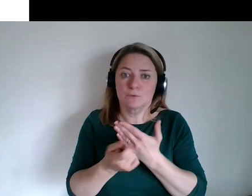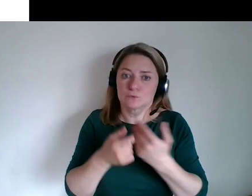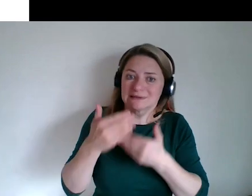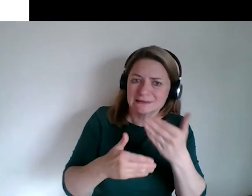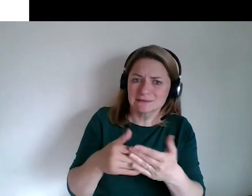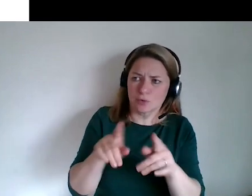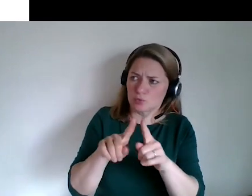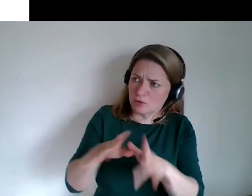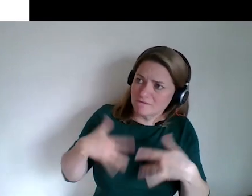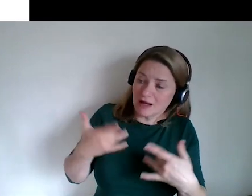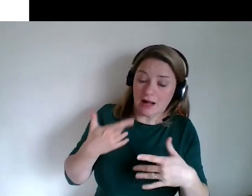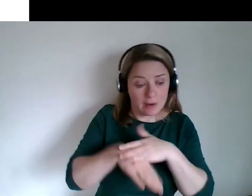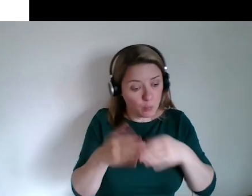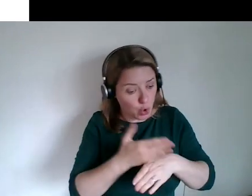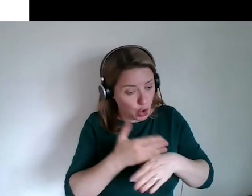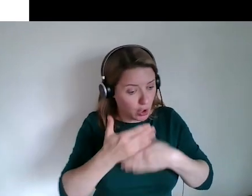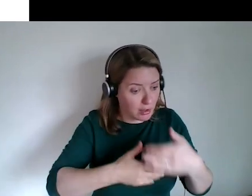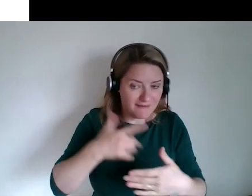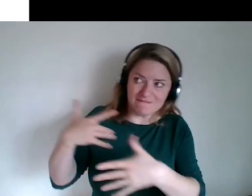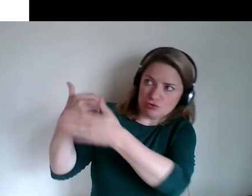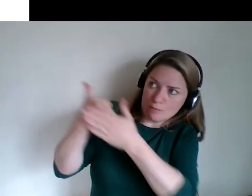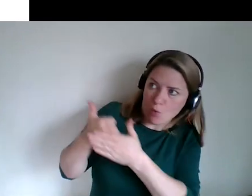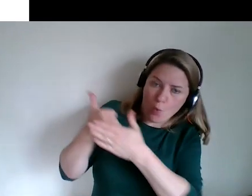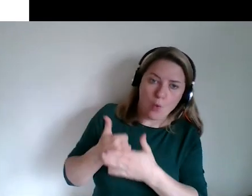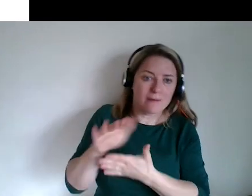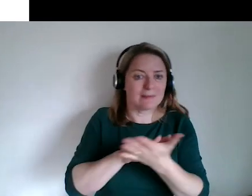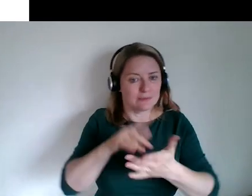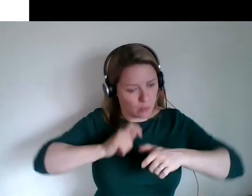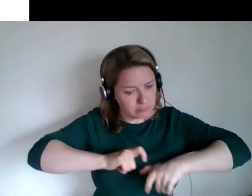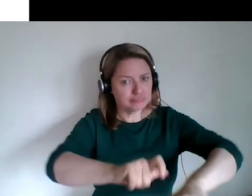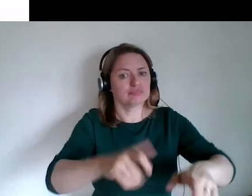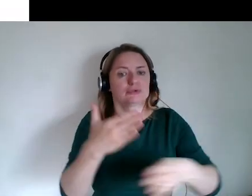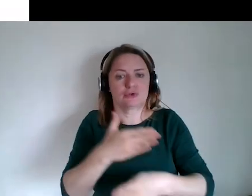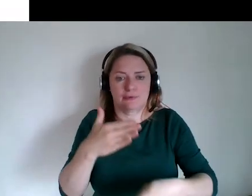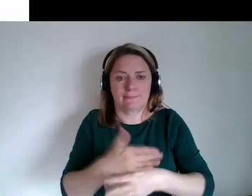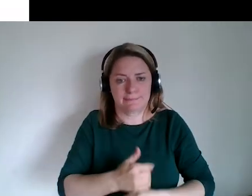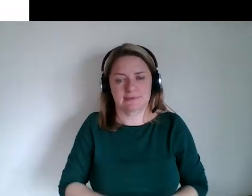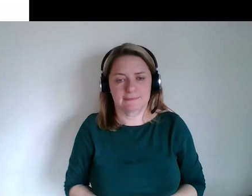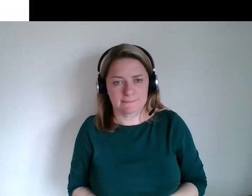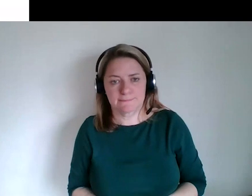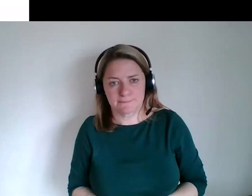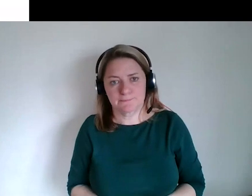a workforce that is supported so that they may be sustained to carry out the work effectively.